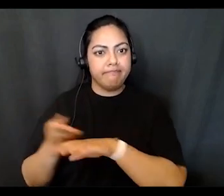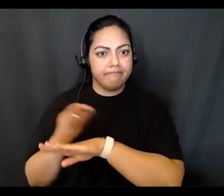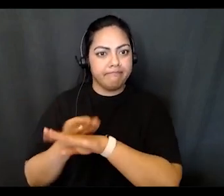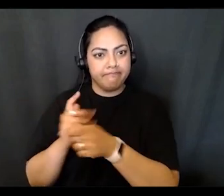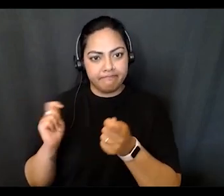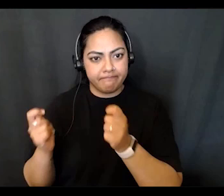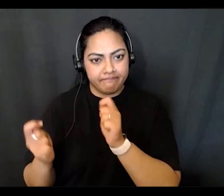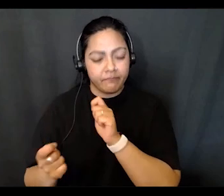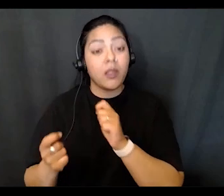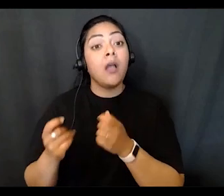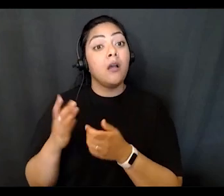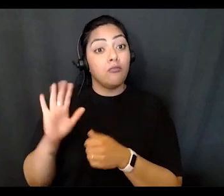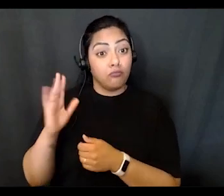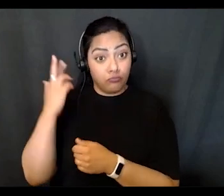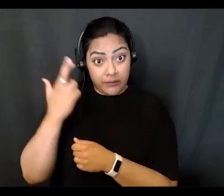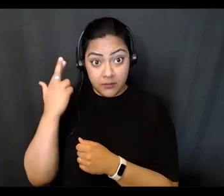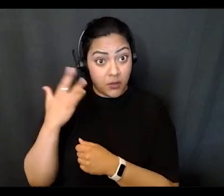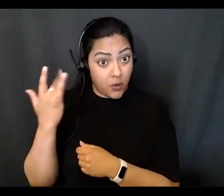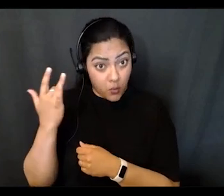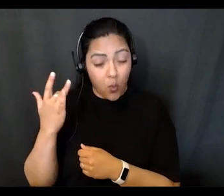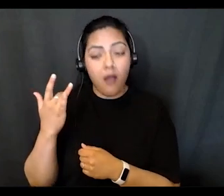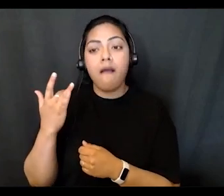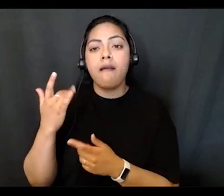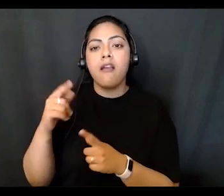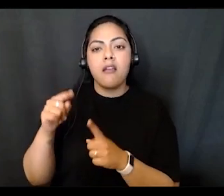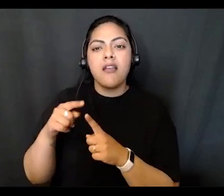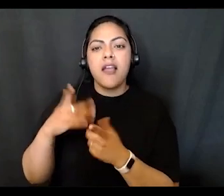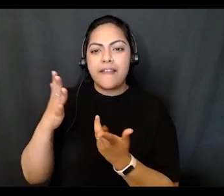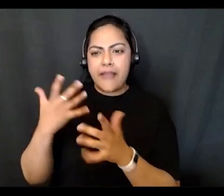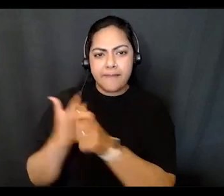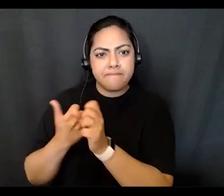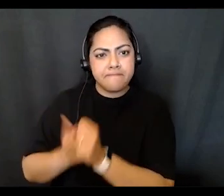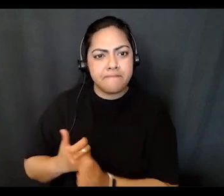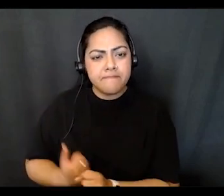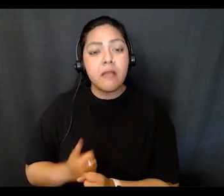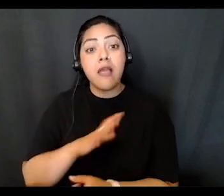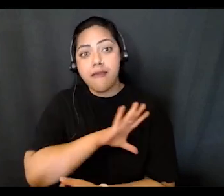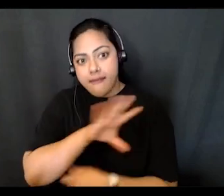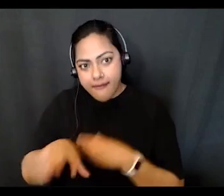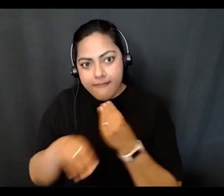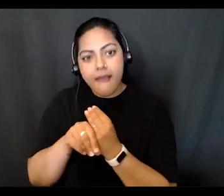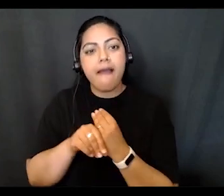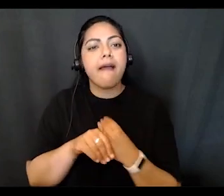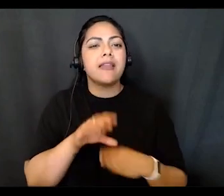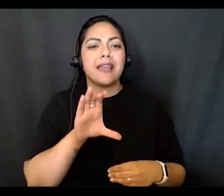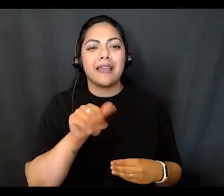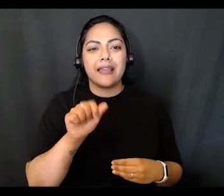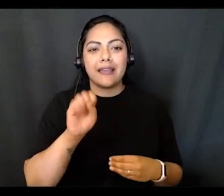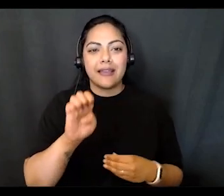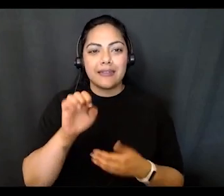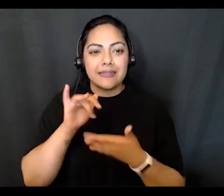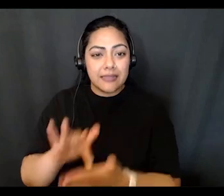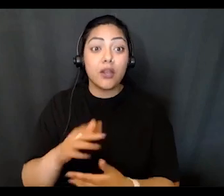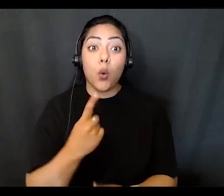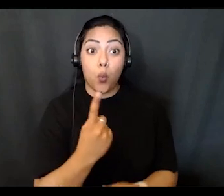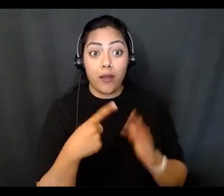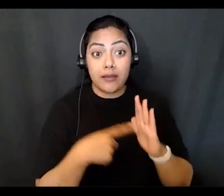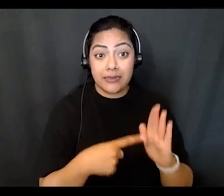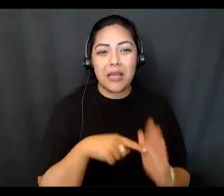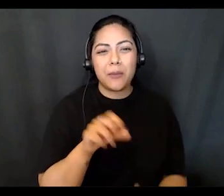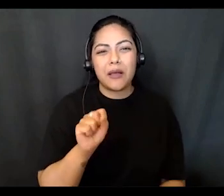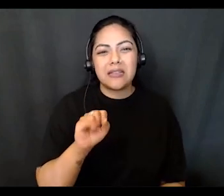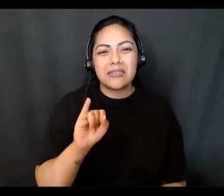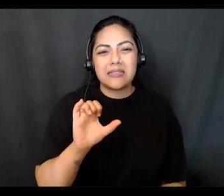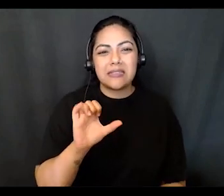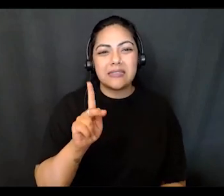that process was updating case studies. And so for the case study for the sickle cell patient, we made that patient